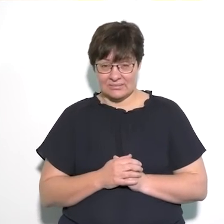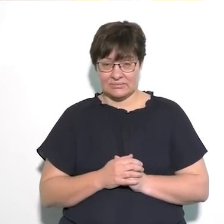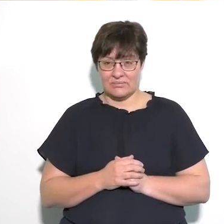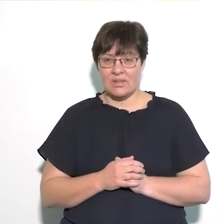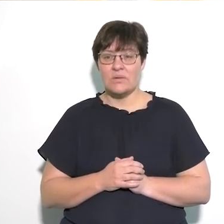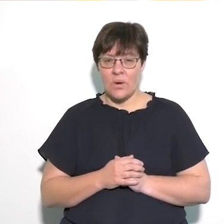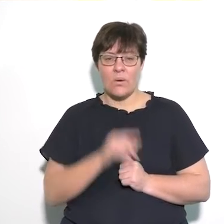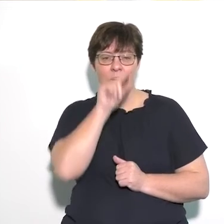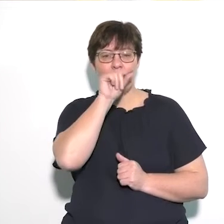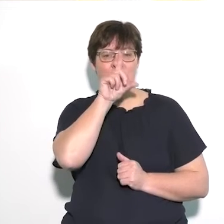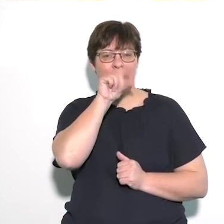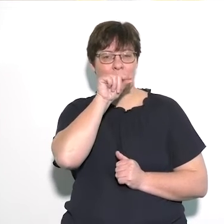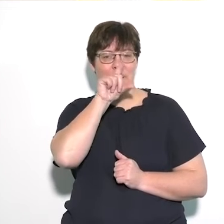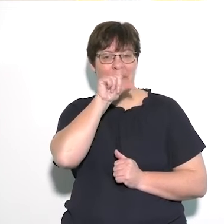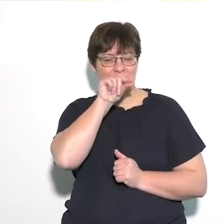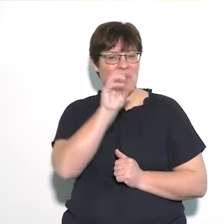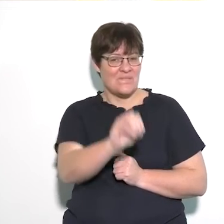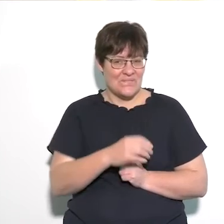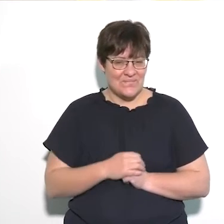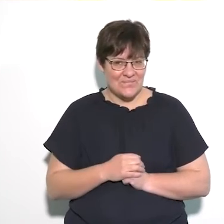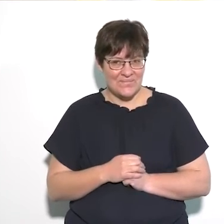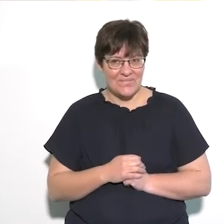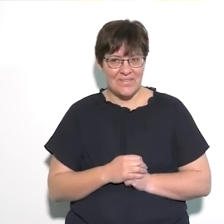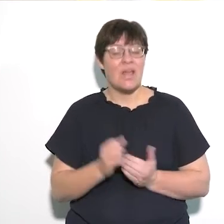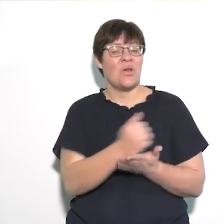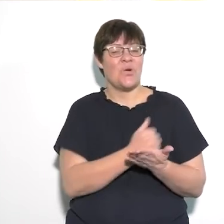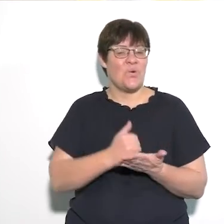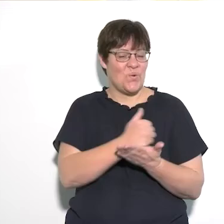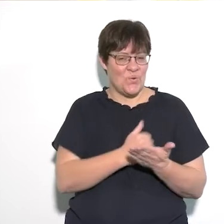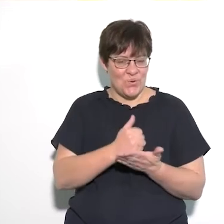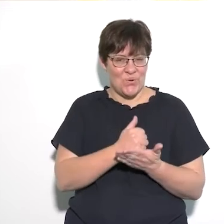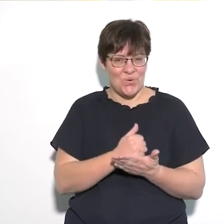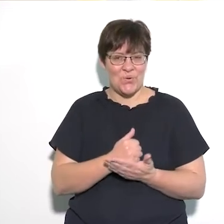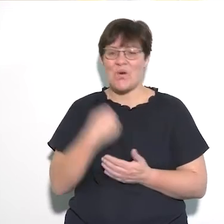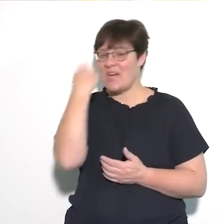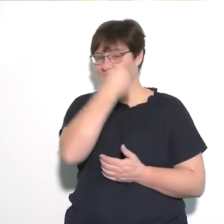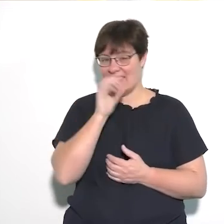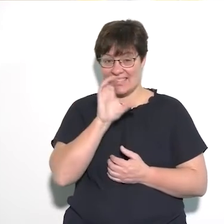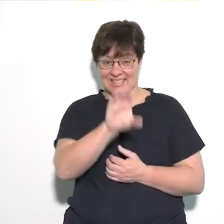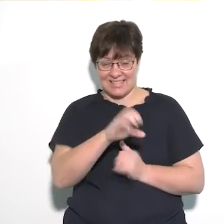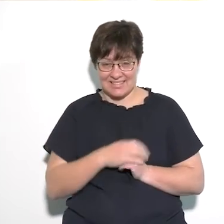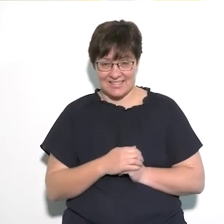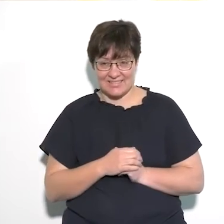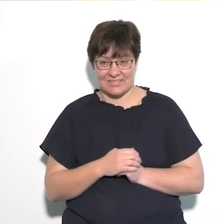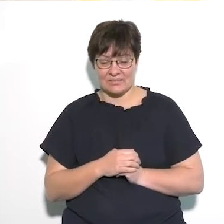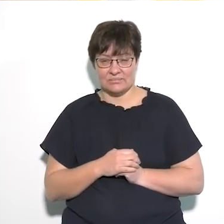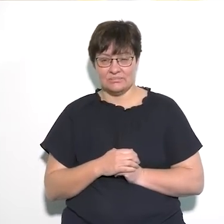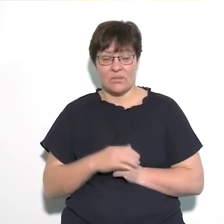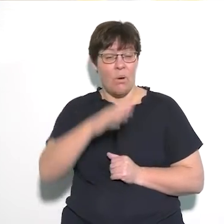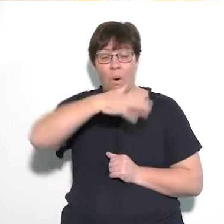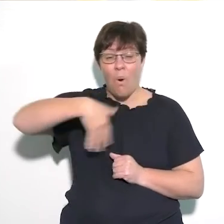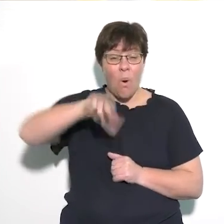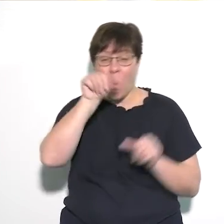Now we've got our beak. Take that and glue it onto your little head. When you've